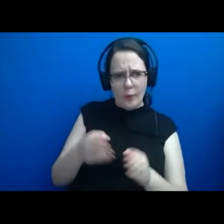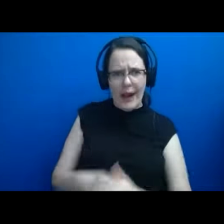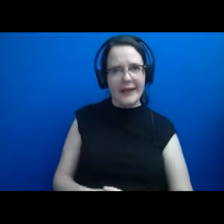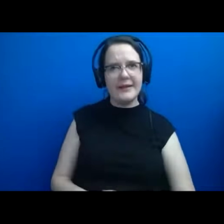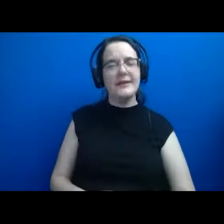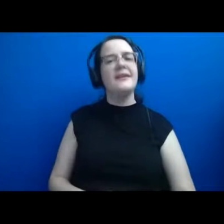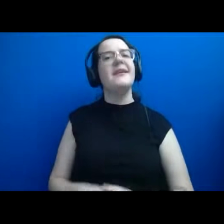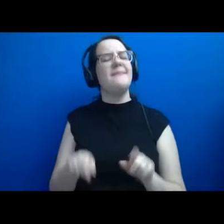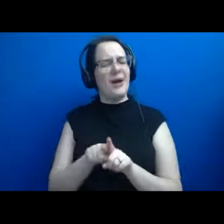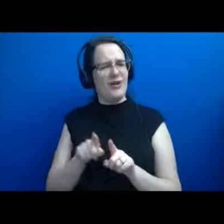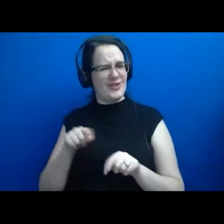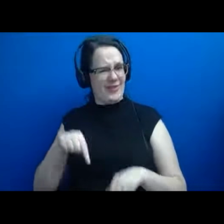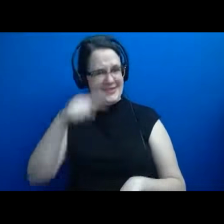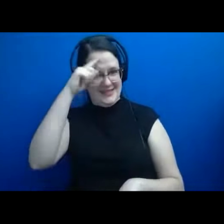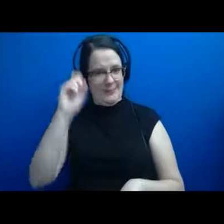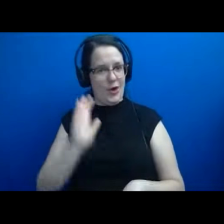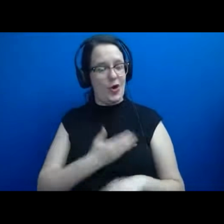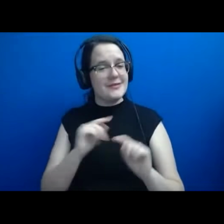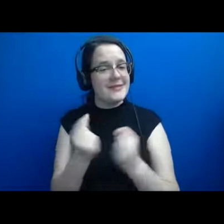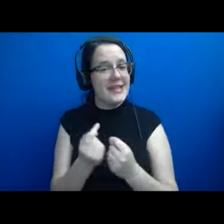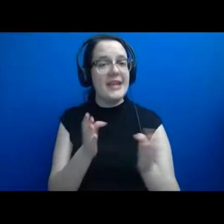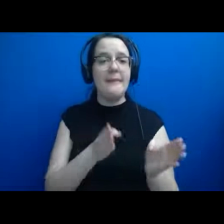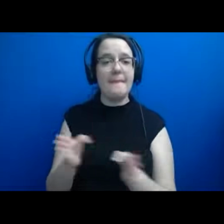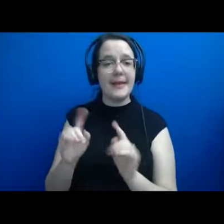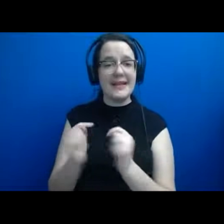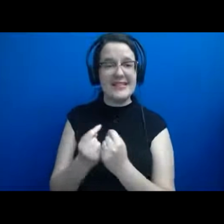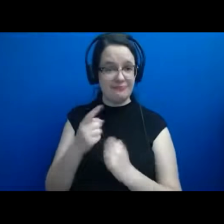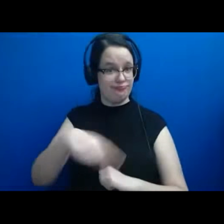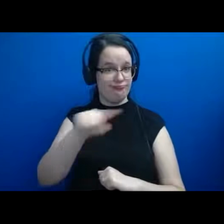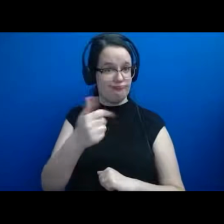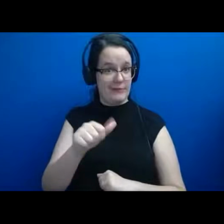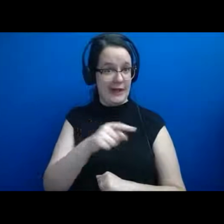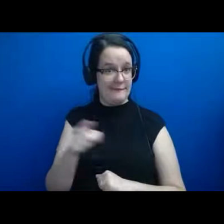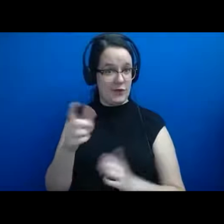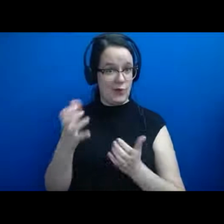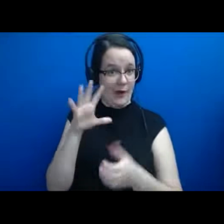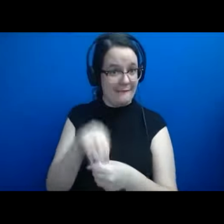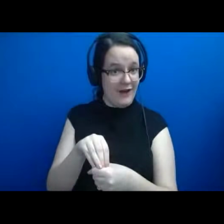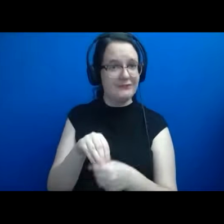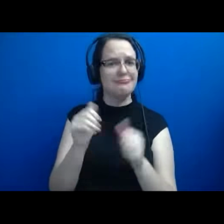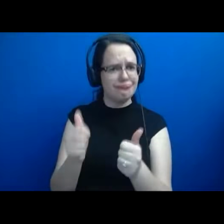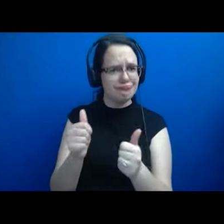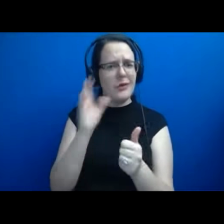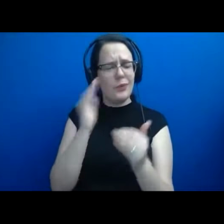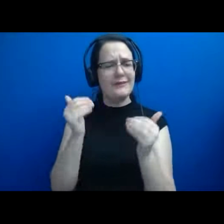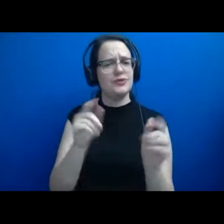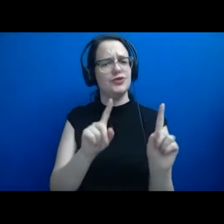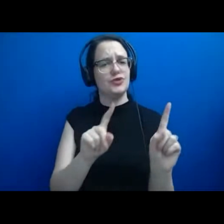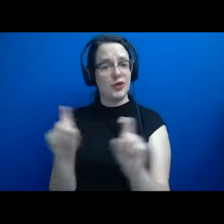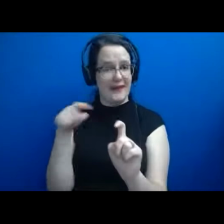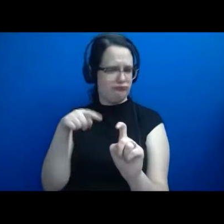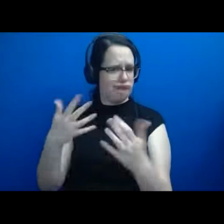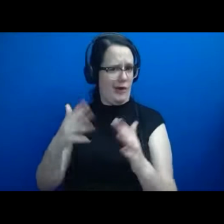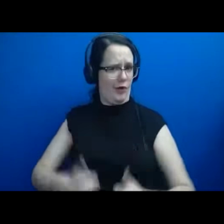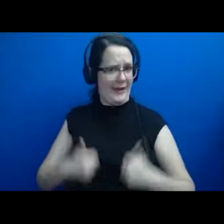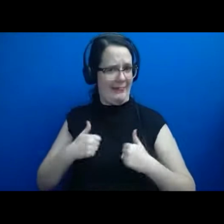So this summer, our team and the planning team and any of you who want to get involved, we will be doing a survey that's live now, and we